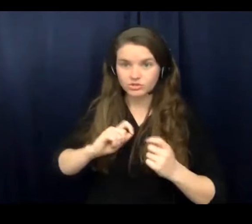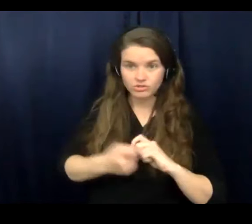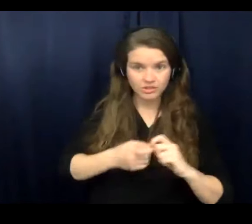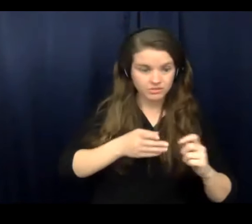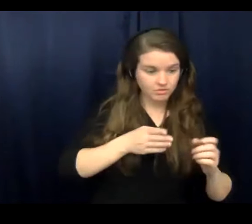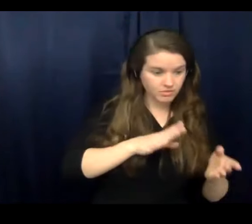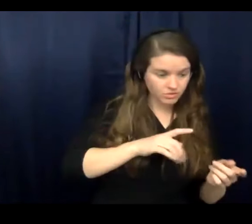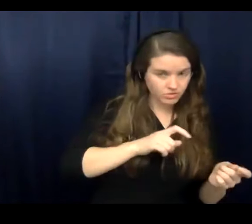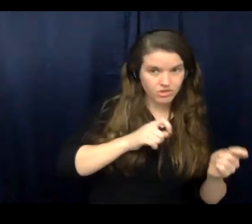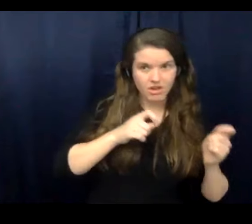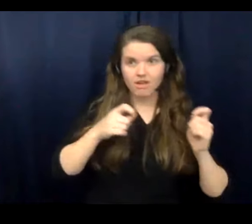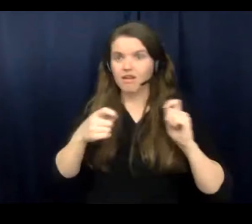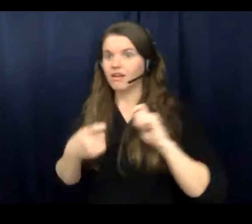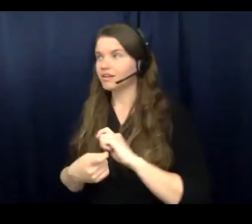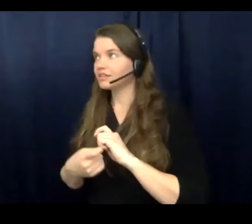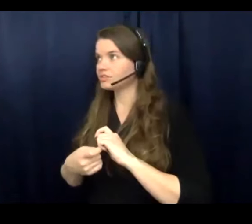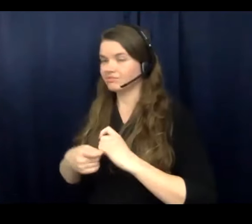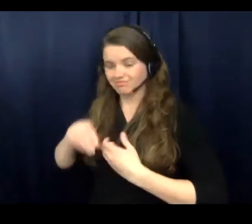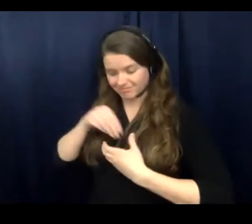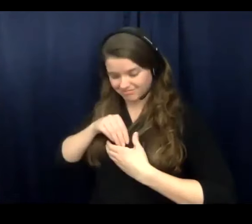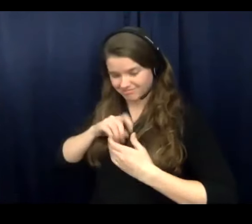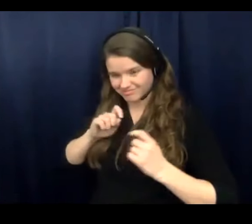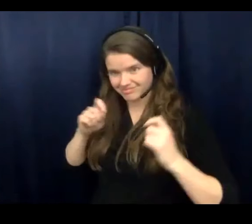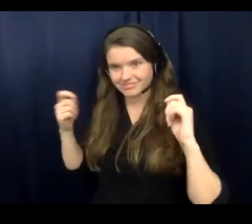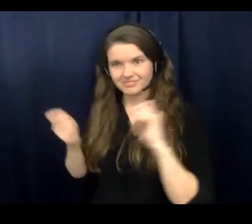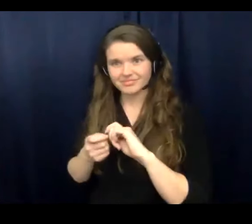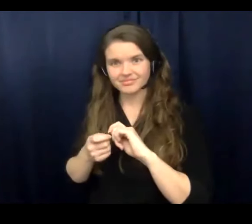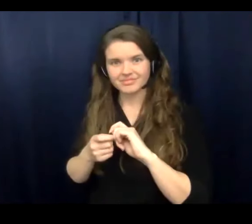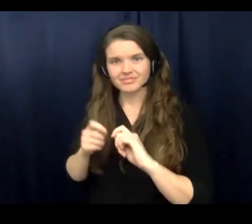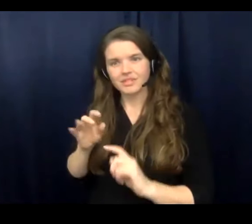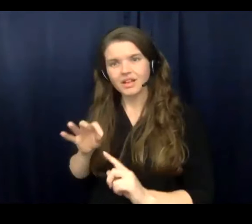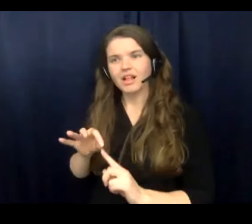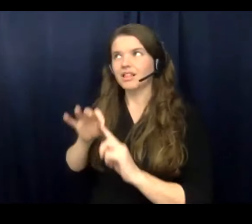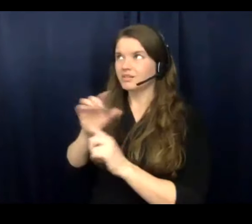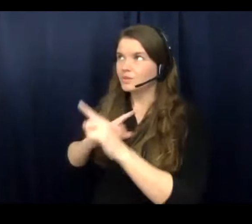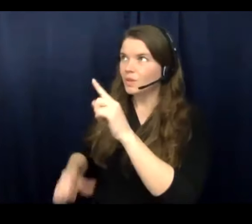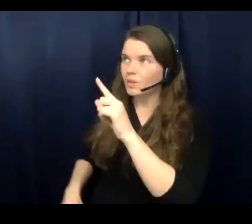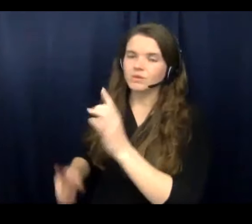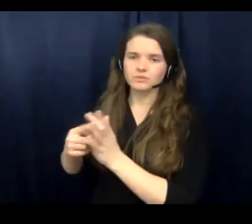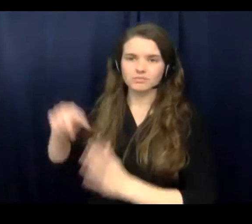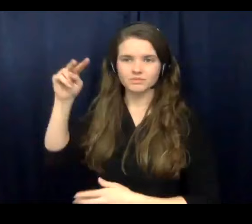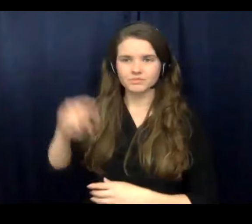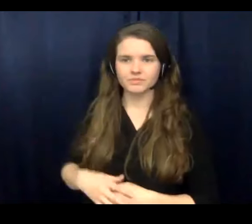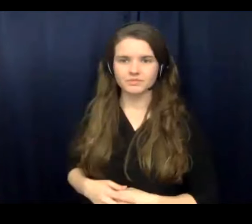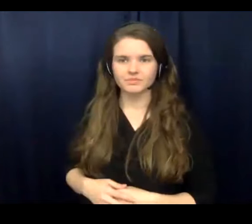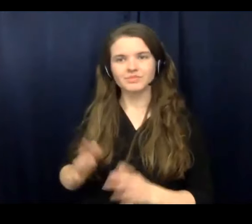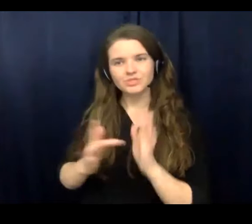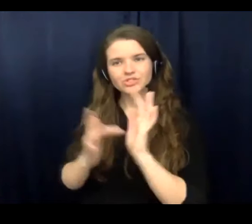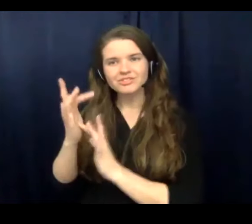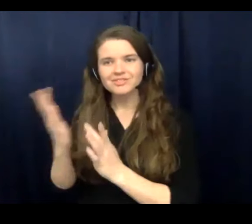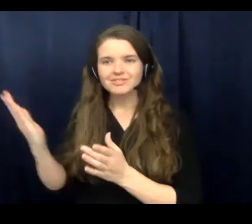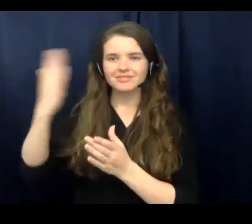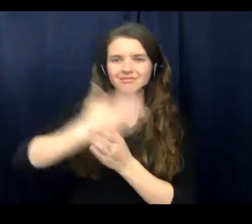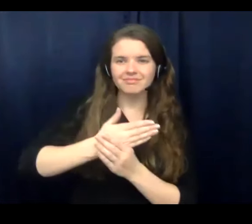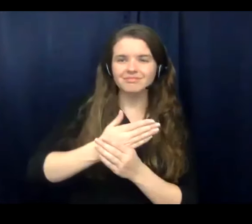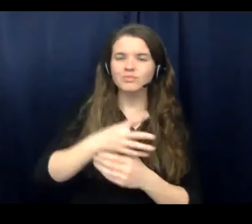another, truly on the inside of our character, unless the Lord is risen again. See, Jesus intervened in the lives of Mary